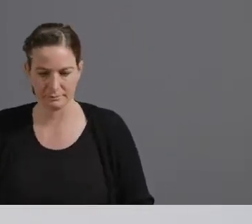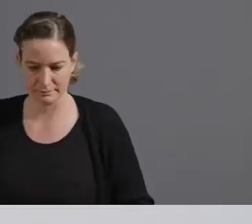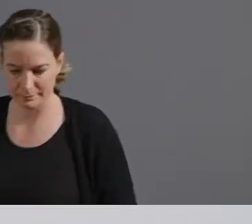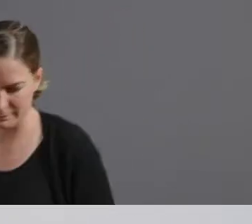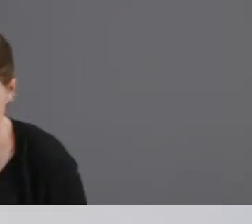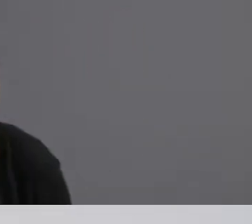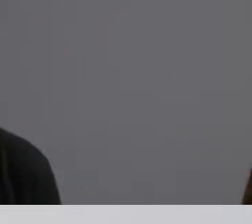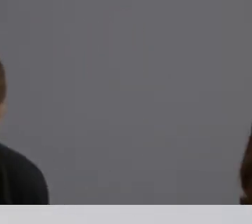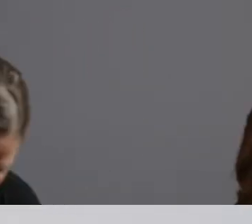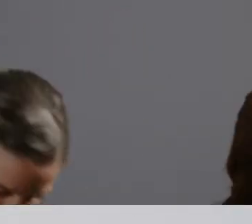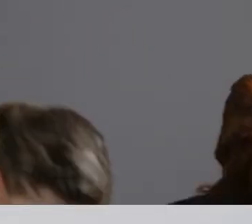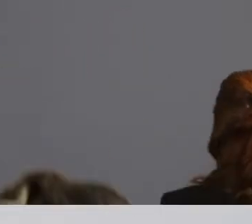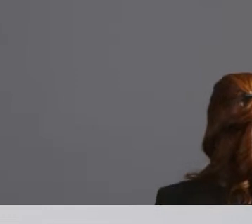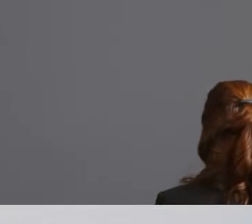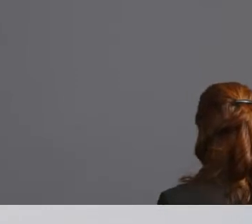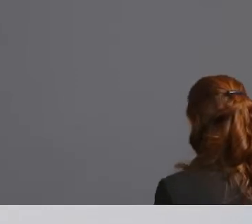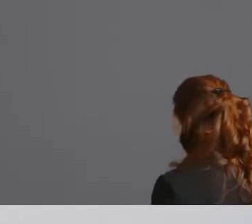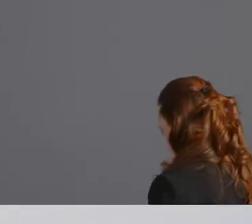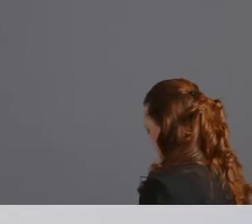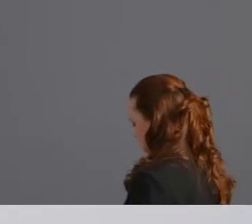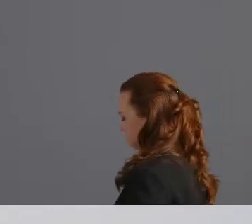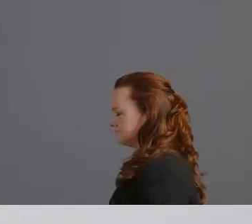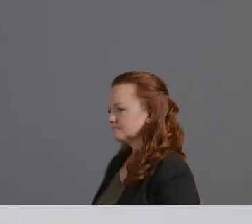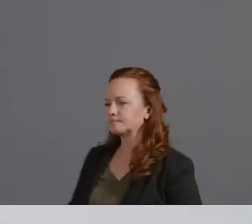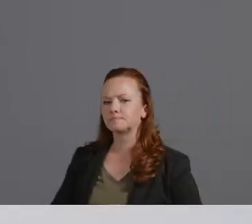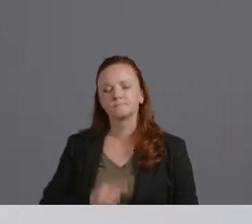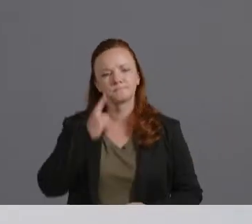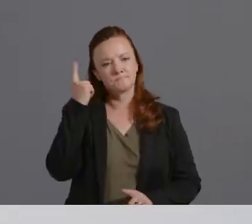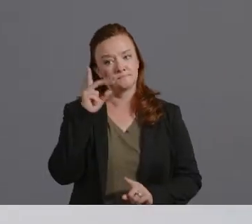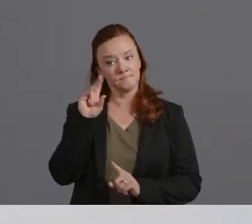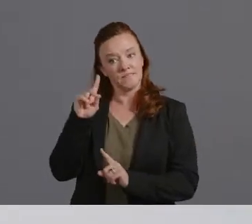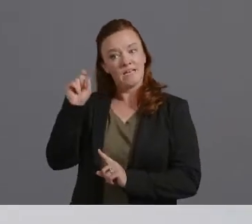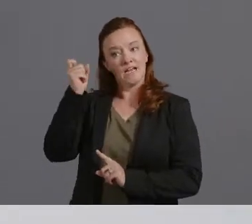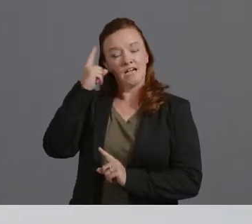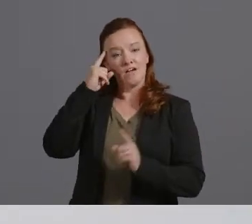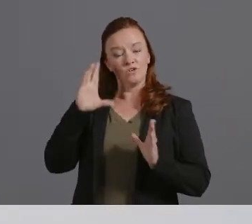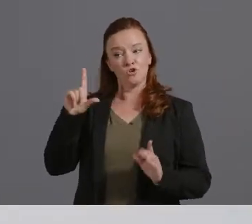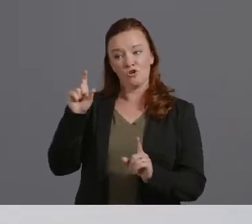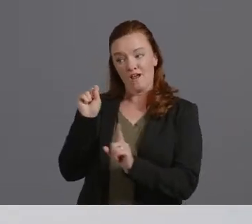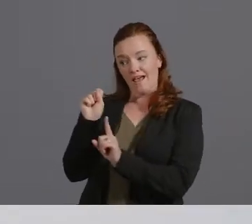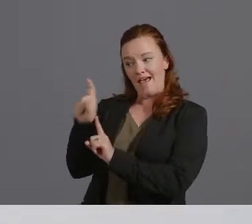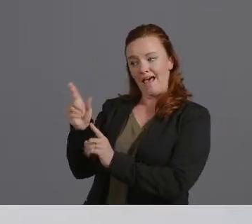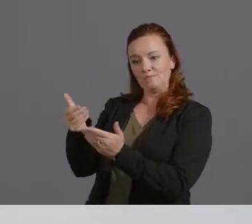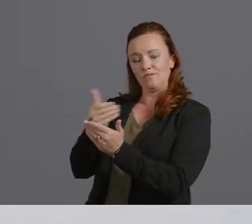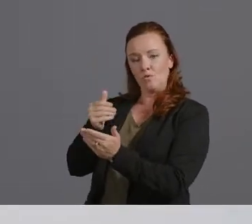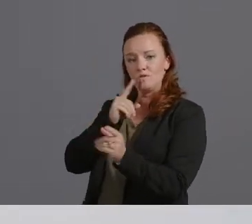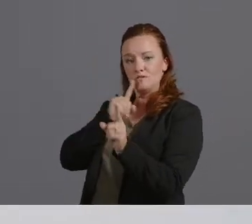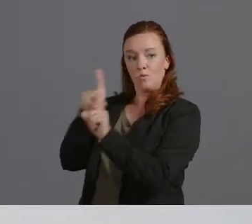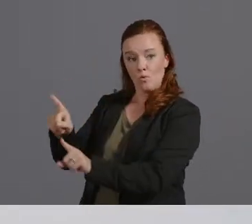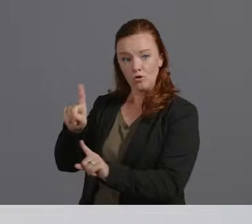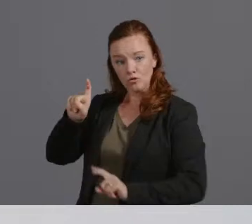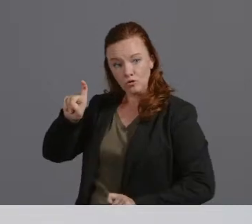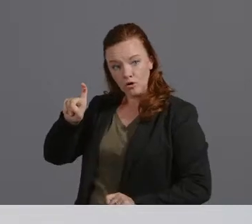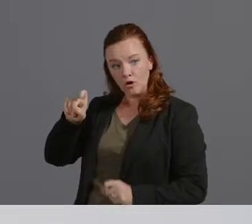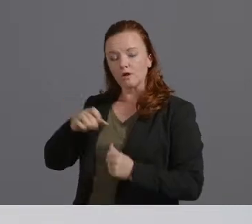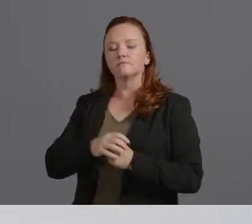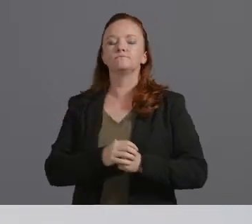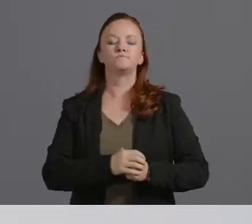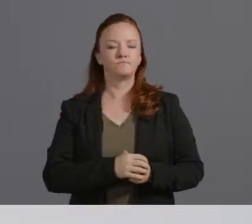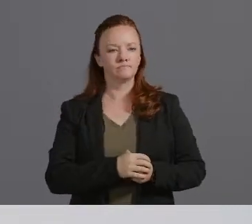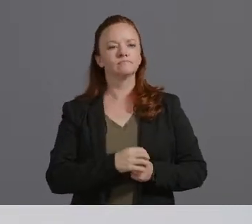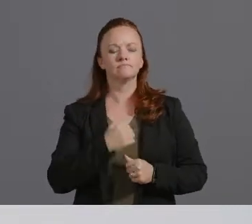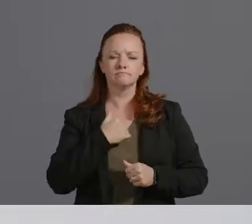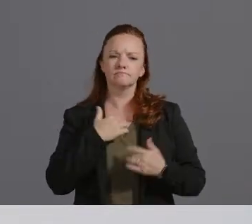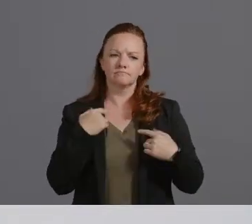he issued it a couple of hours ago? What kind of input did you give to this? So I work very closely with the governor's team on